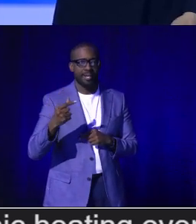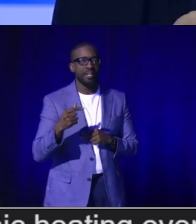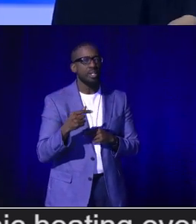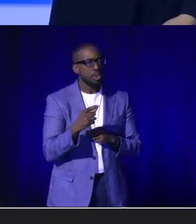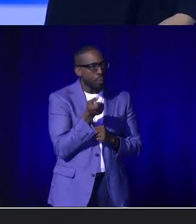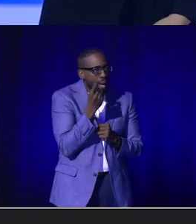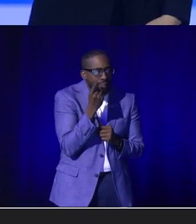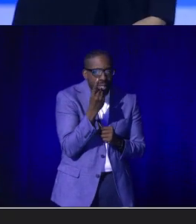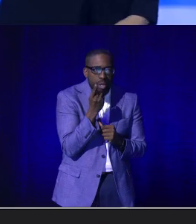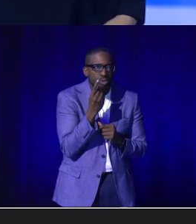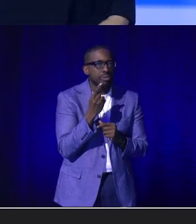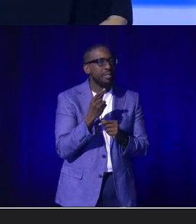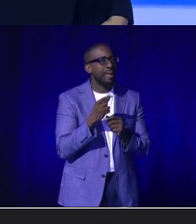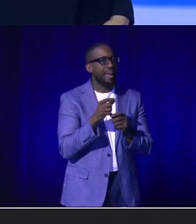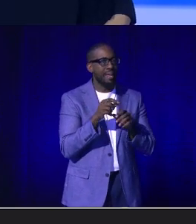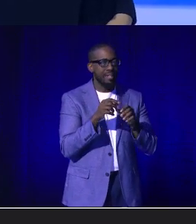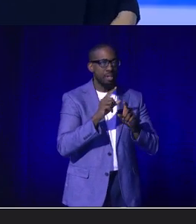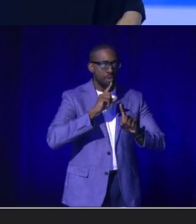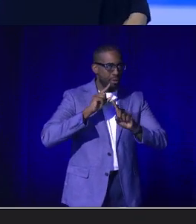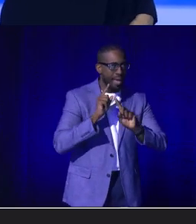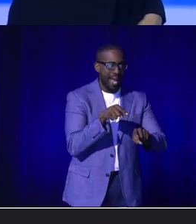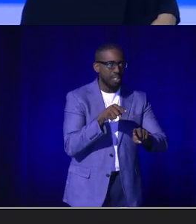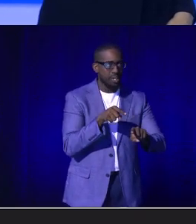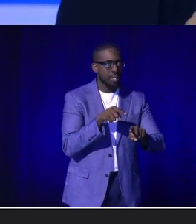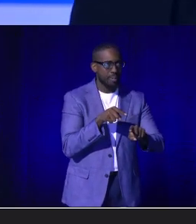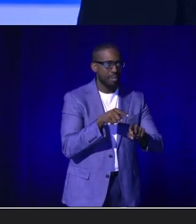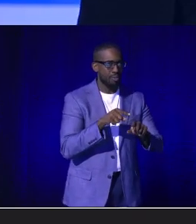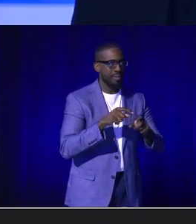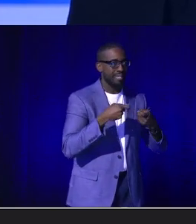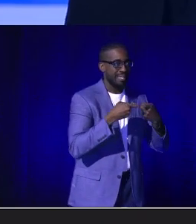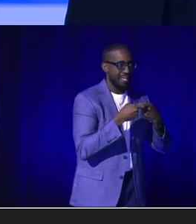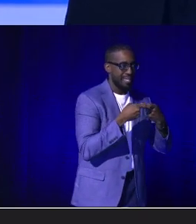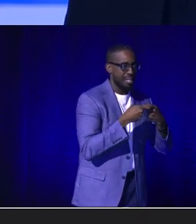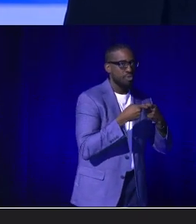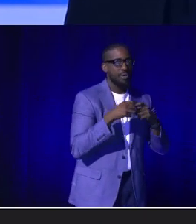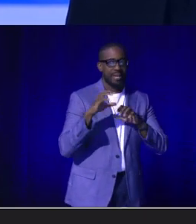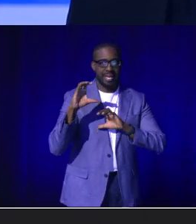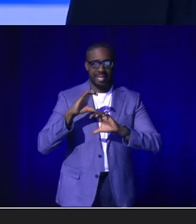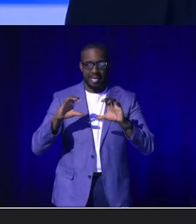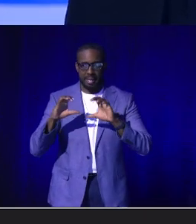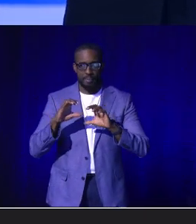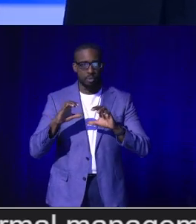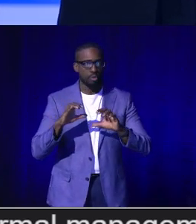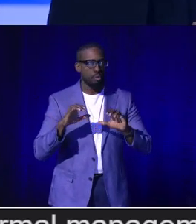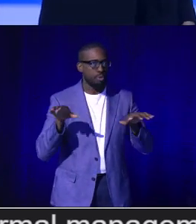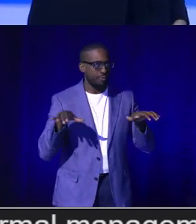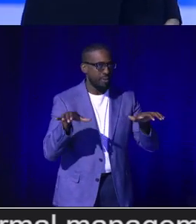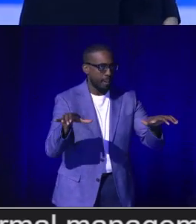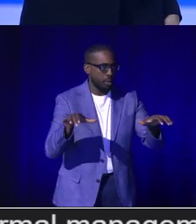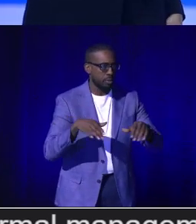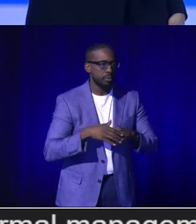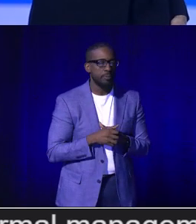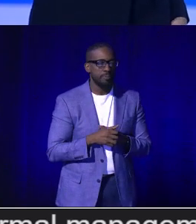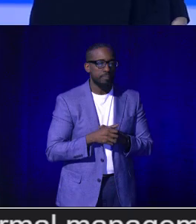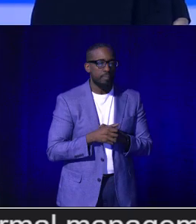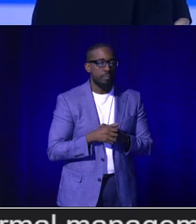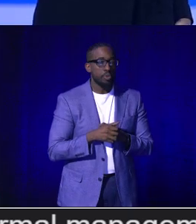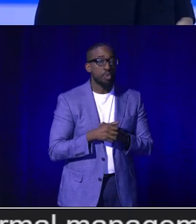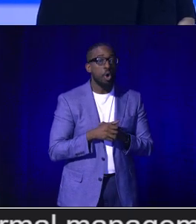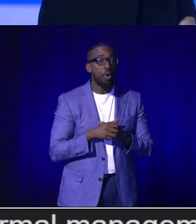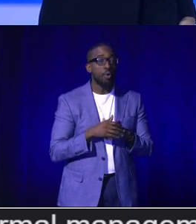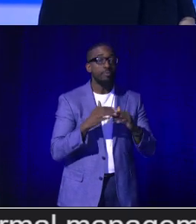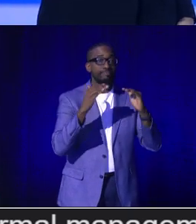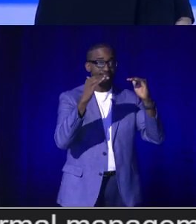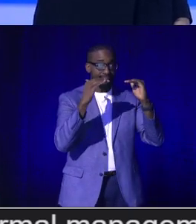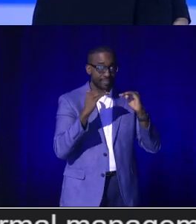of the battery and its chemical and electrochemical phenomenon. And so this study at the cell level is